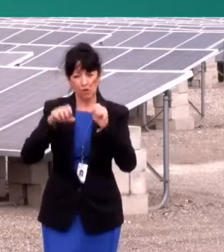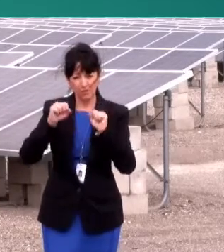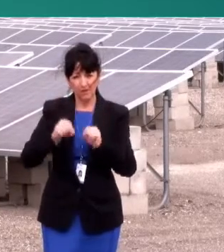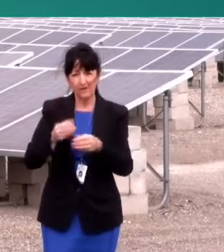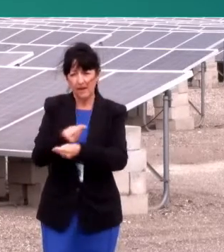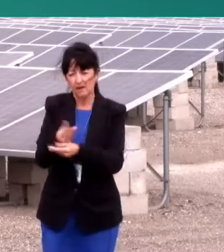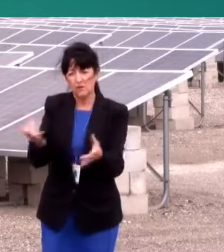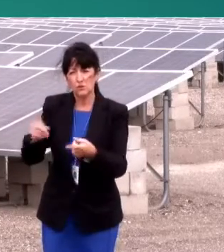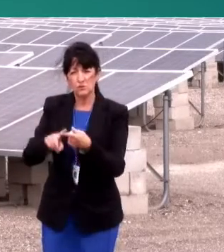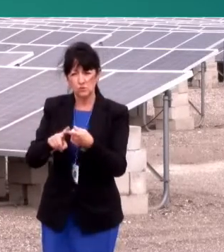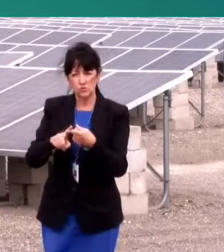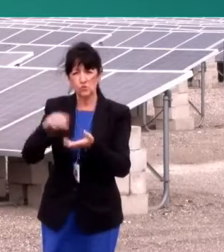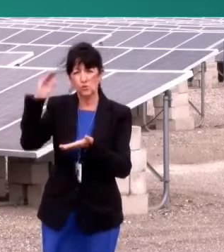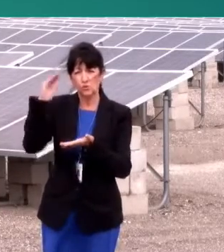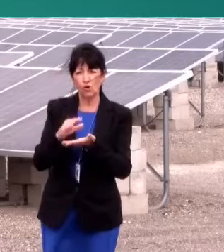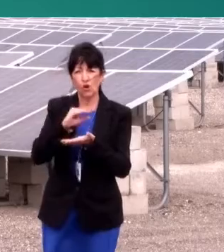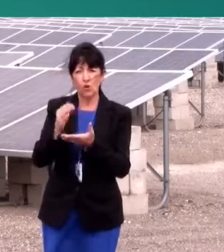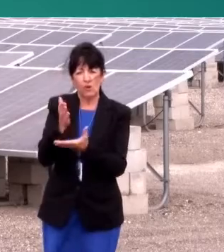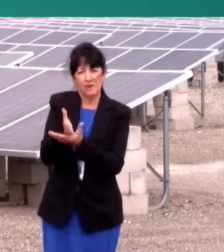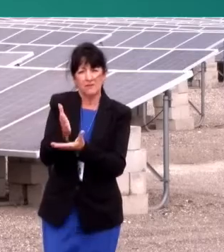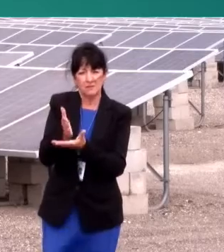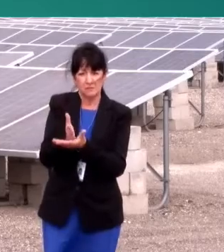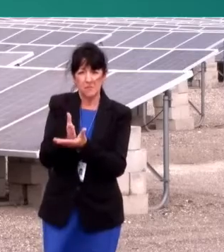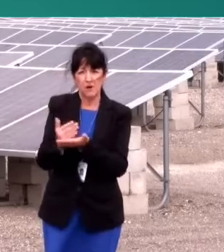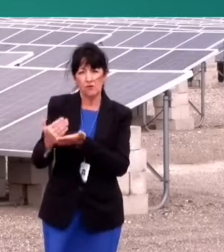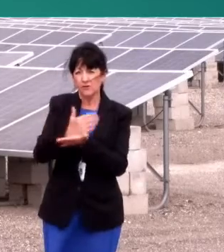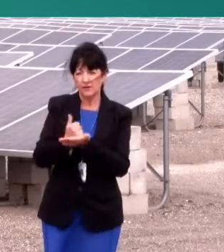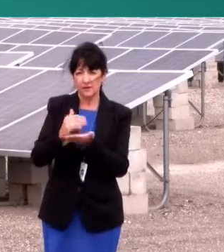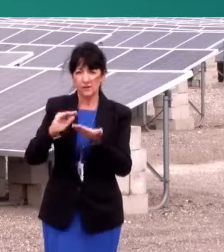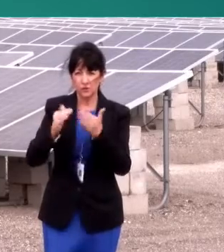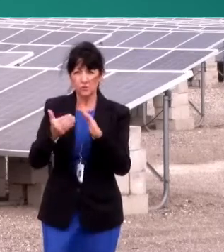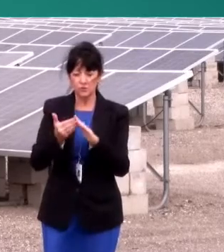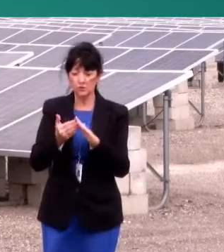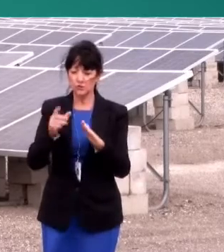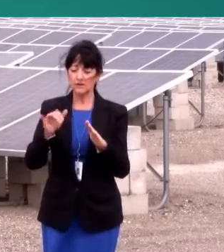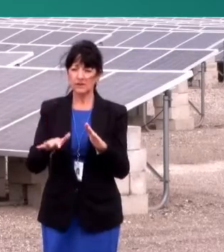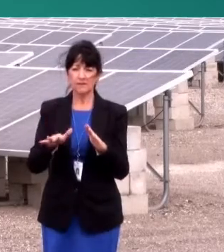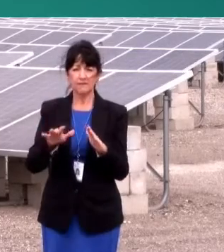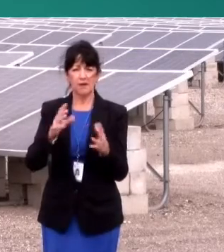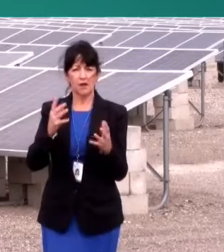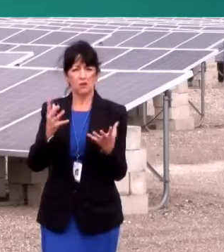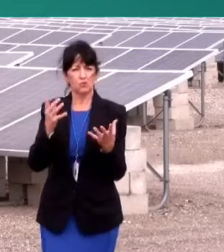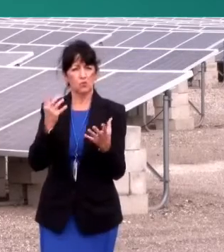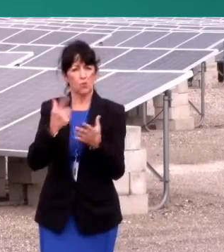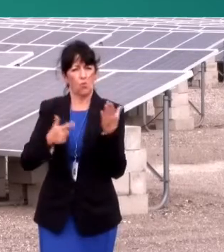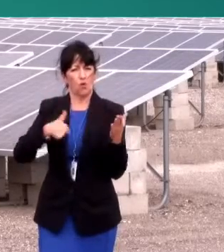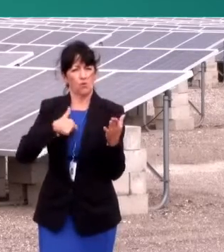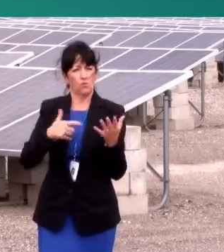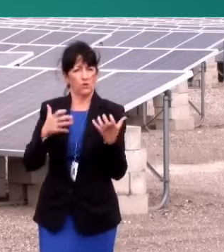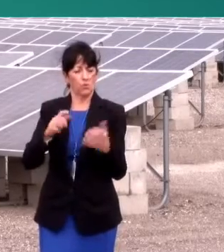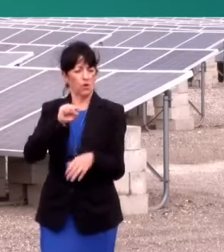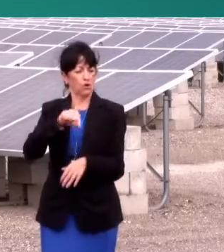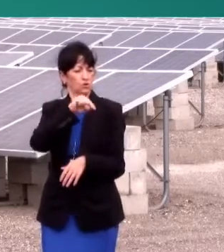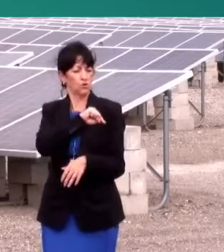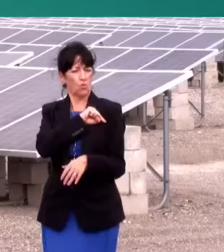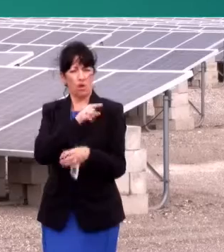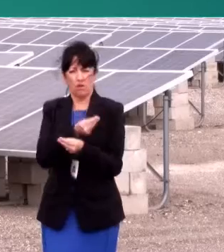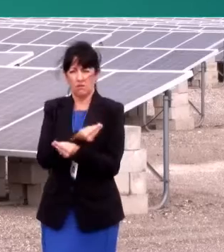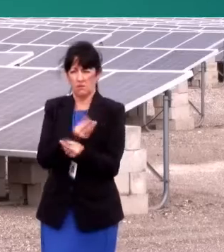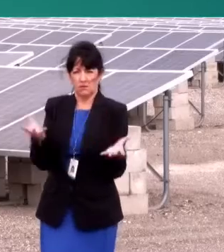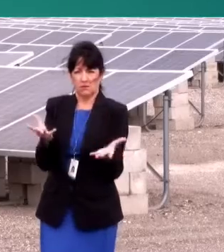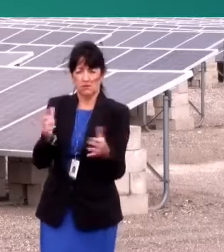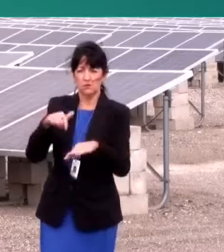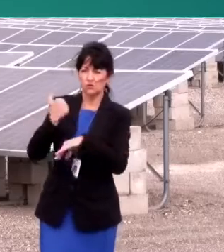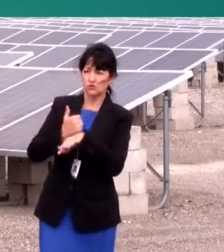moderate income communities, which is a very important sort of equality point of getting solar assets put up in this